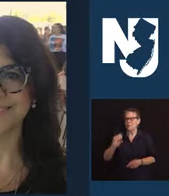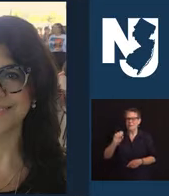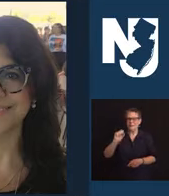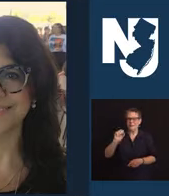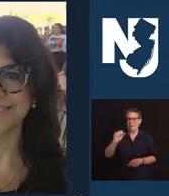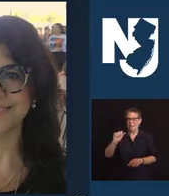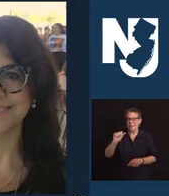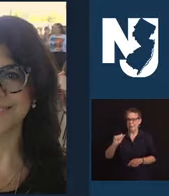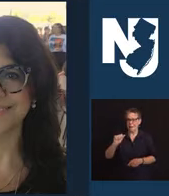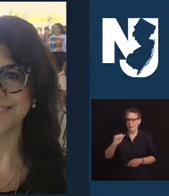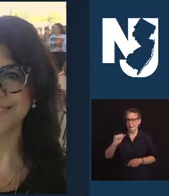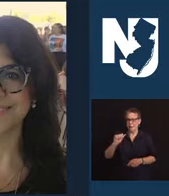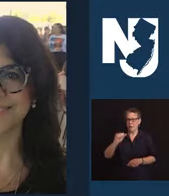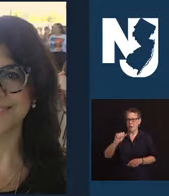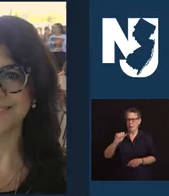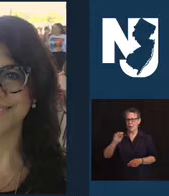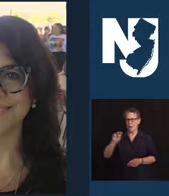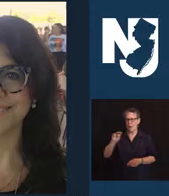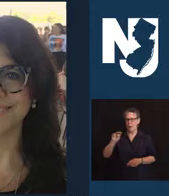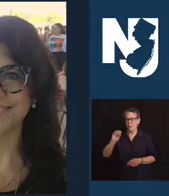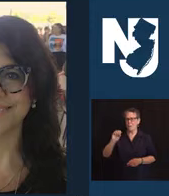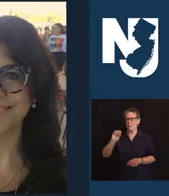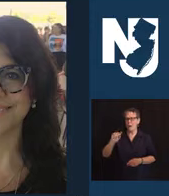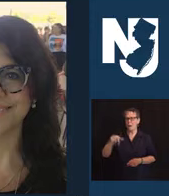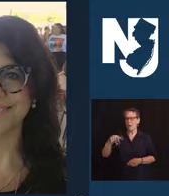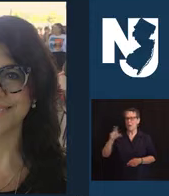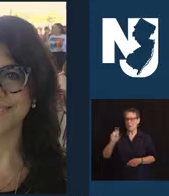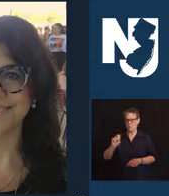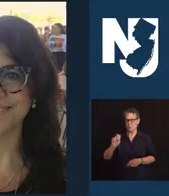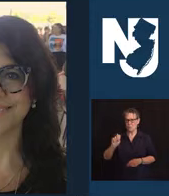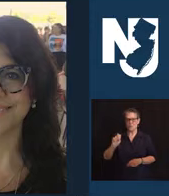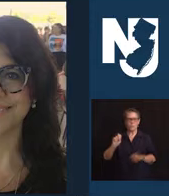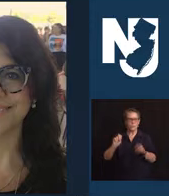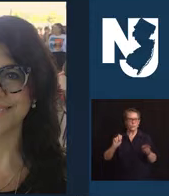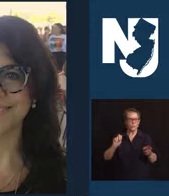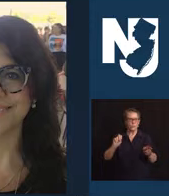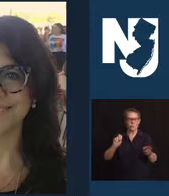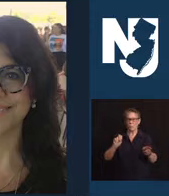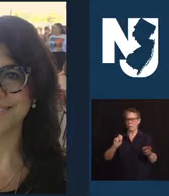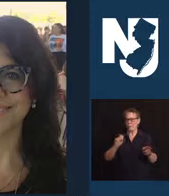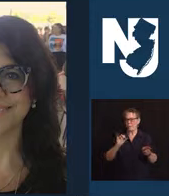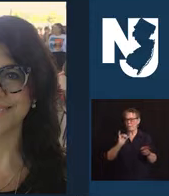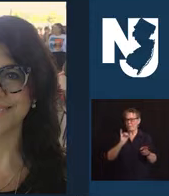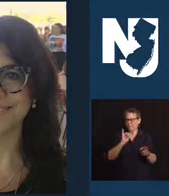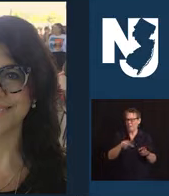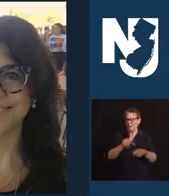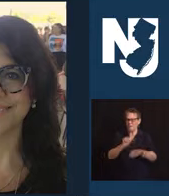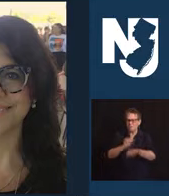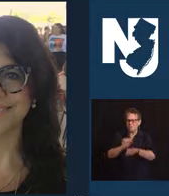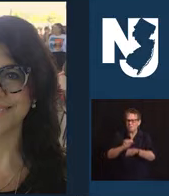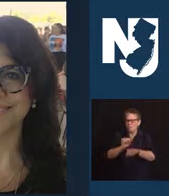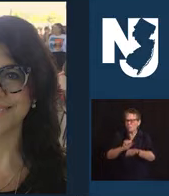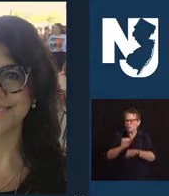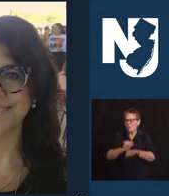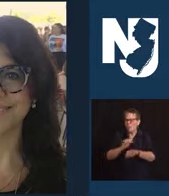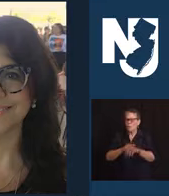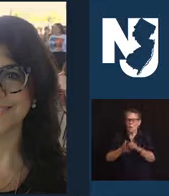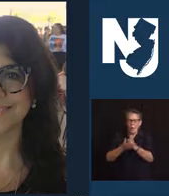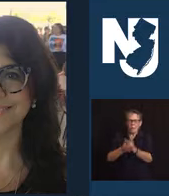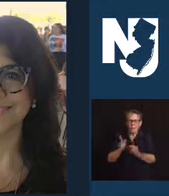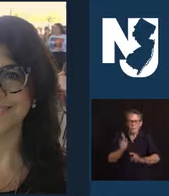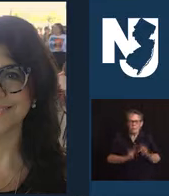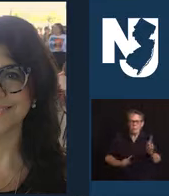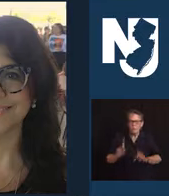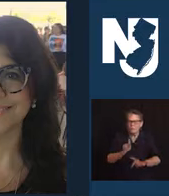Montano. Meals on Wheels has been serving Mercer County's homebound seniors and most vulnerable residents for a half a century. Over